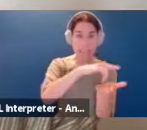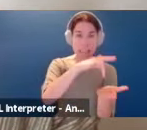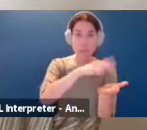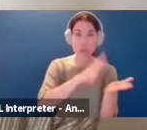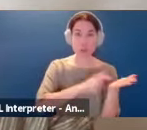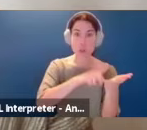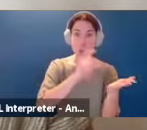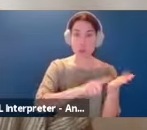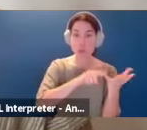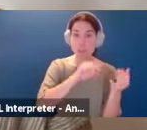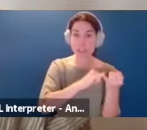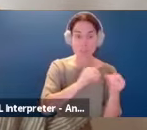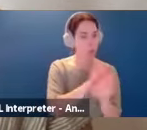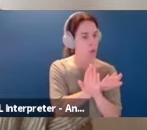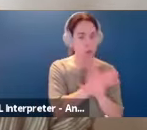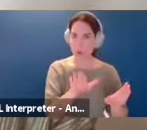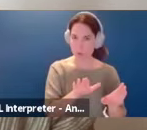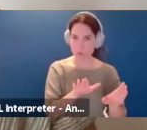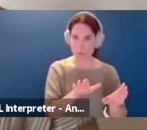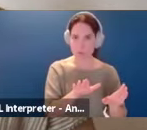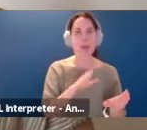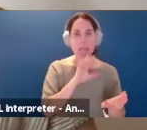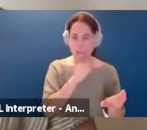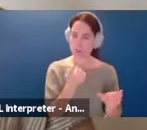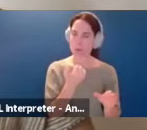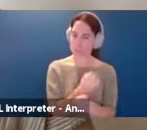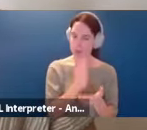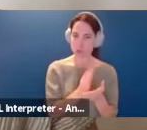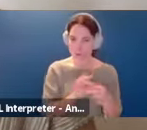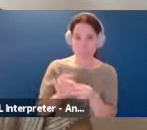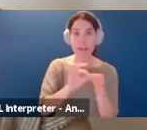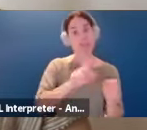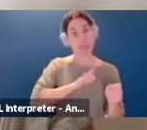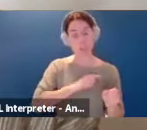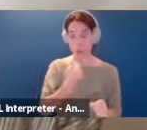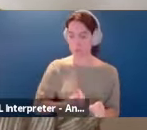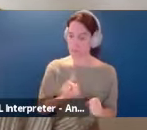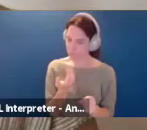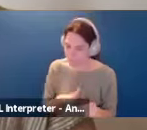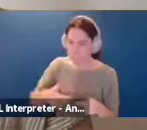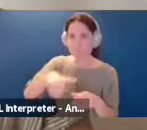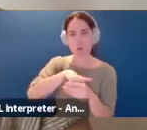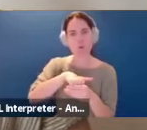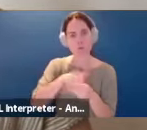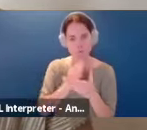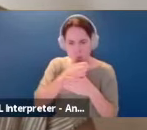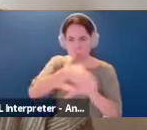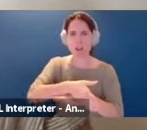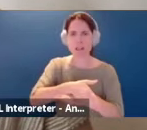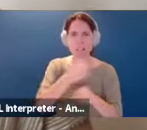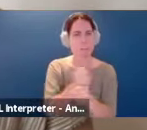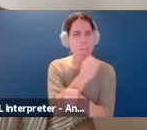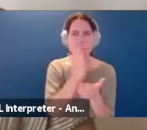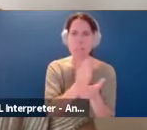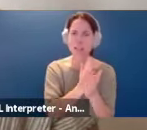seminary working shoulder to shoulder with others in love and forbearance and struggle to deconstruct and reconstruct